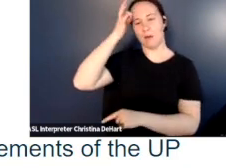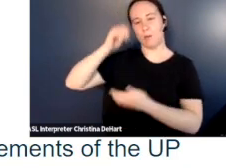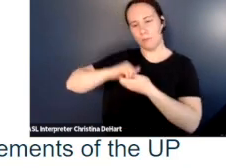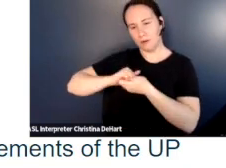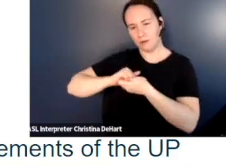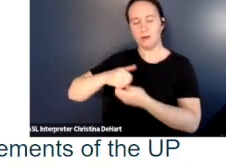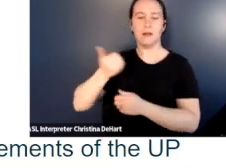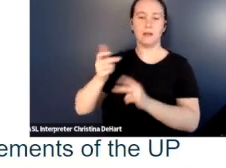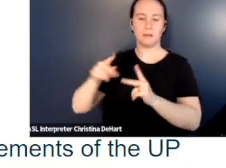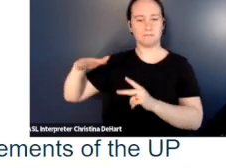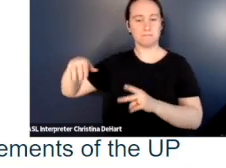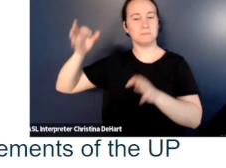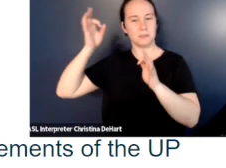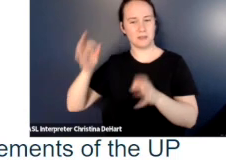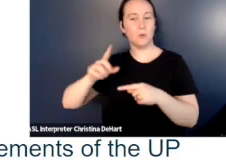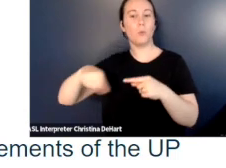other